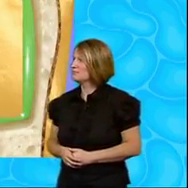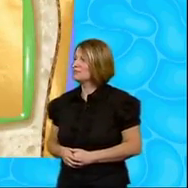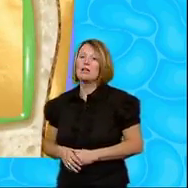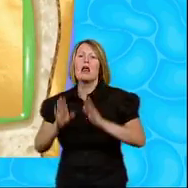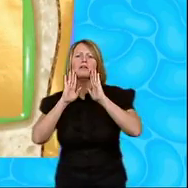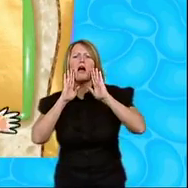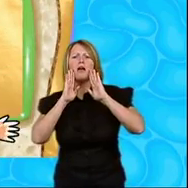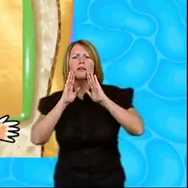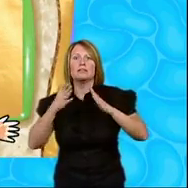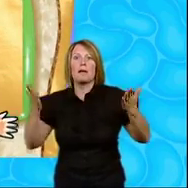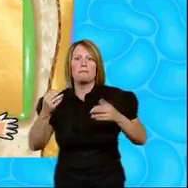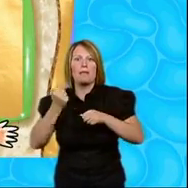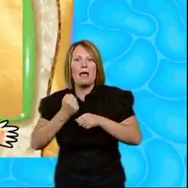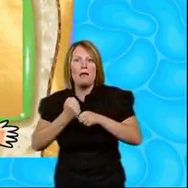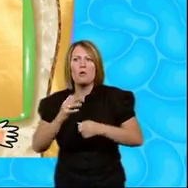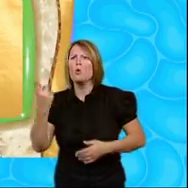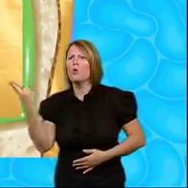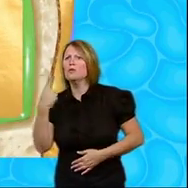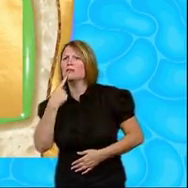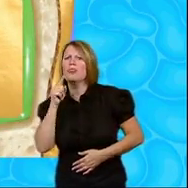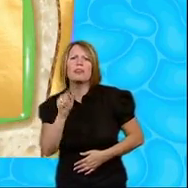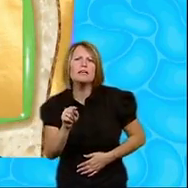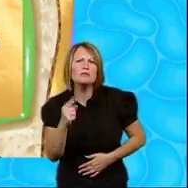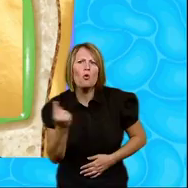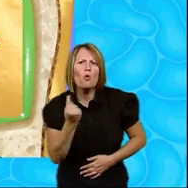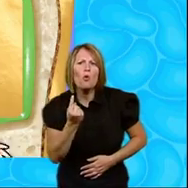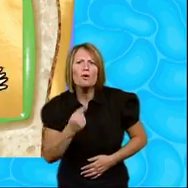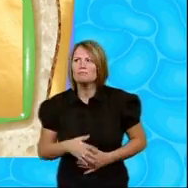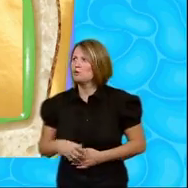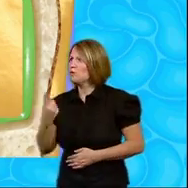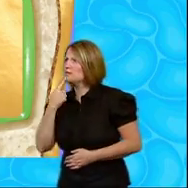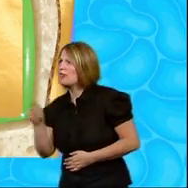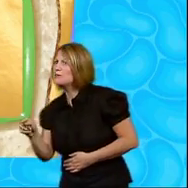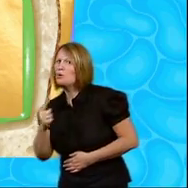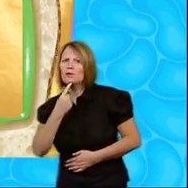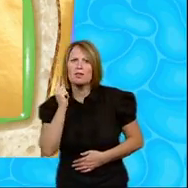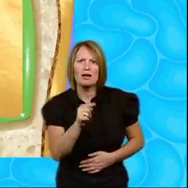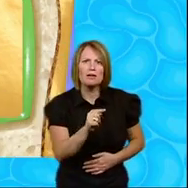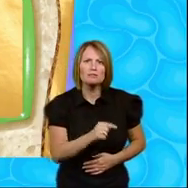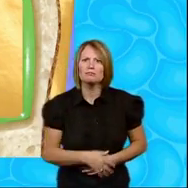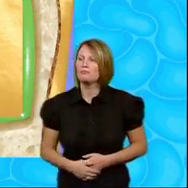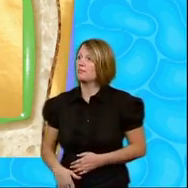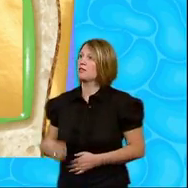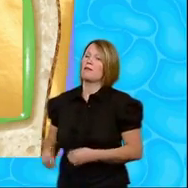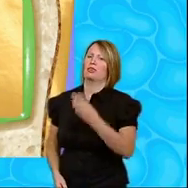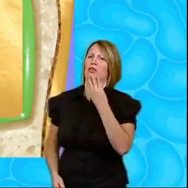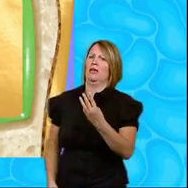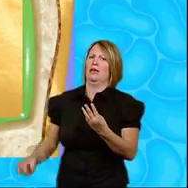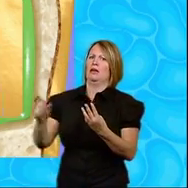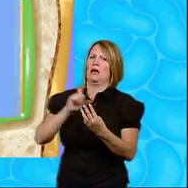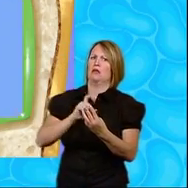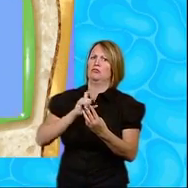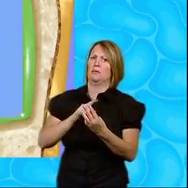Let's play a game called Who Said This? Who Said This? Here are three characters from my made-up